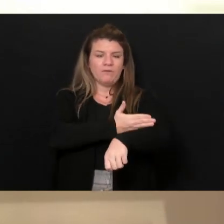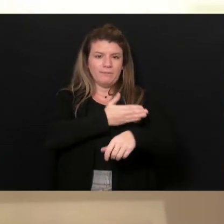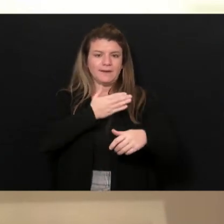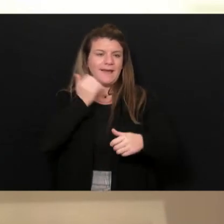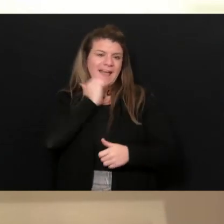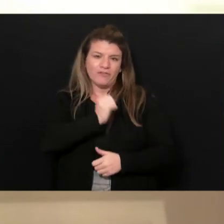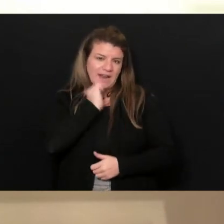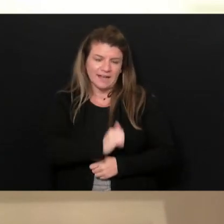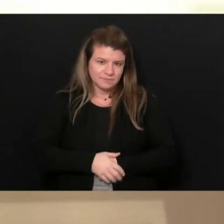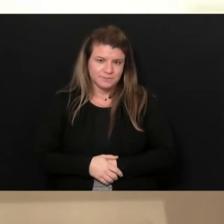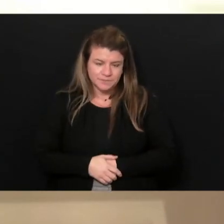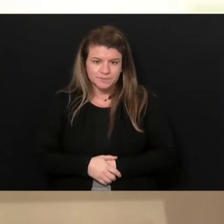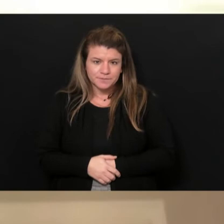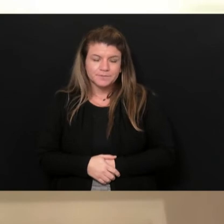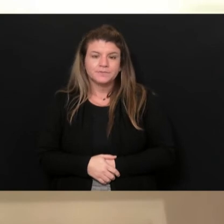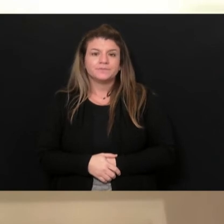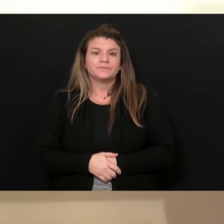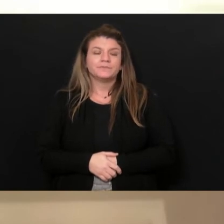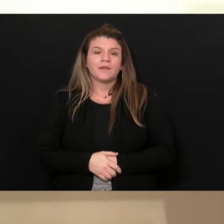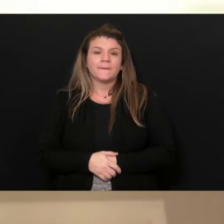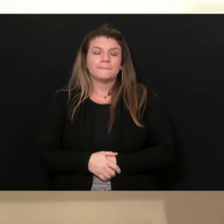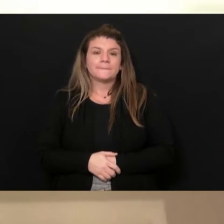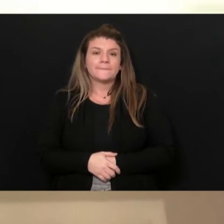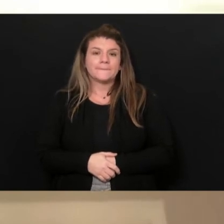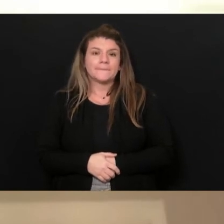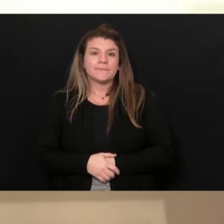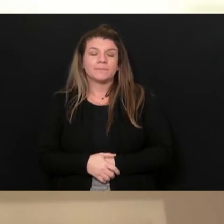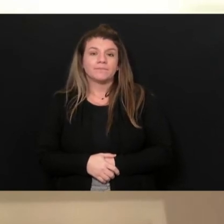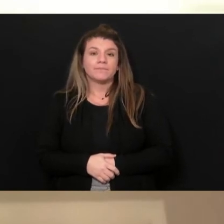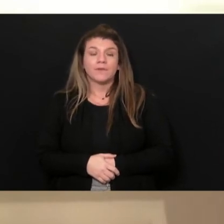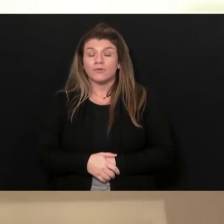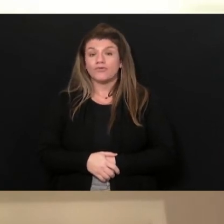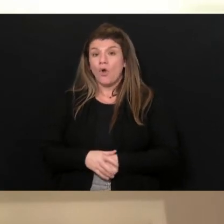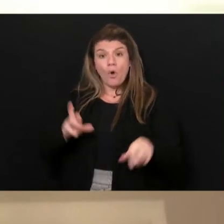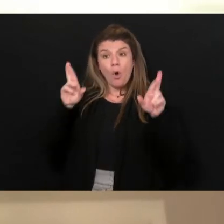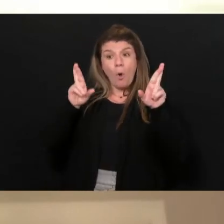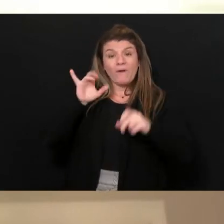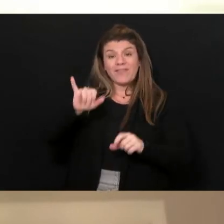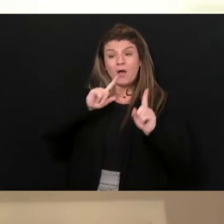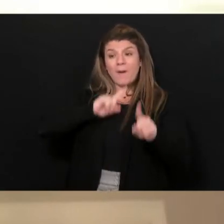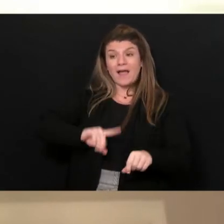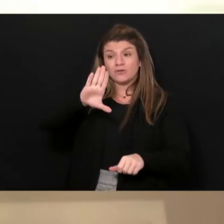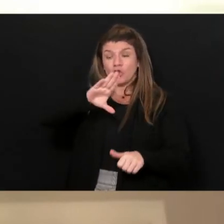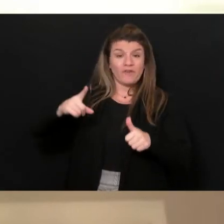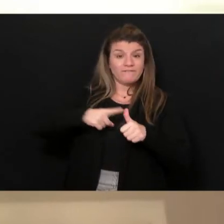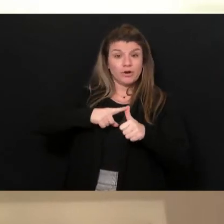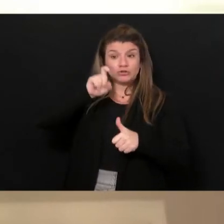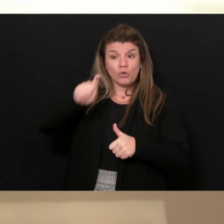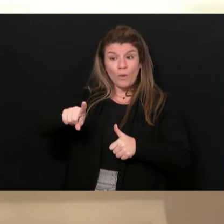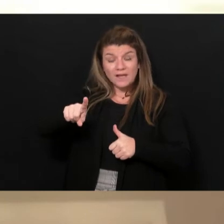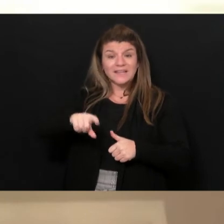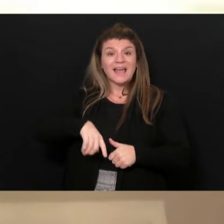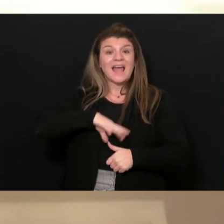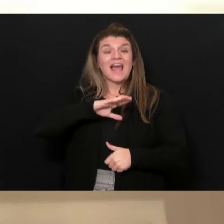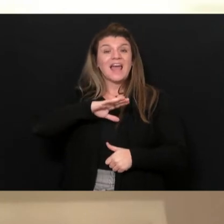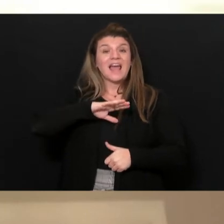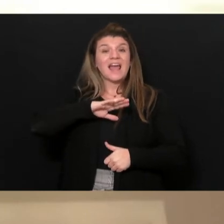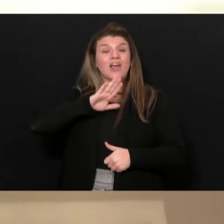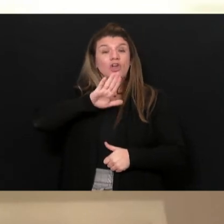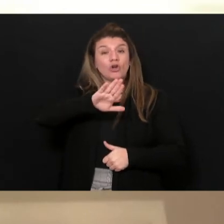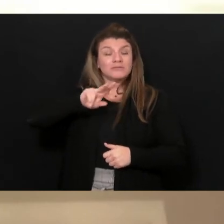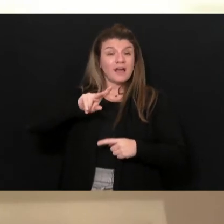forward. So I think hopefully that will answer that one question related to the continuity of government